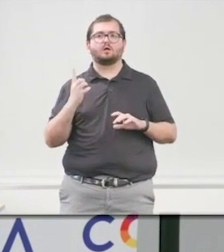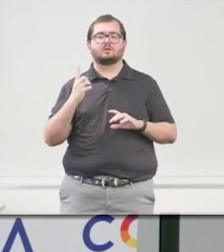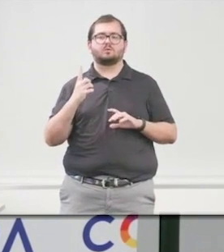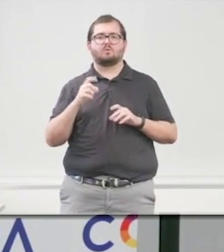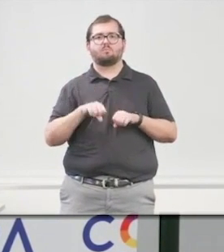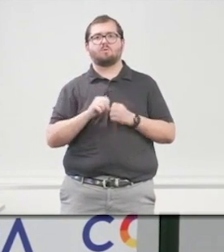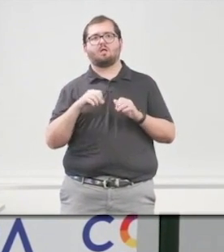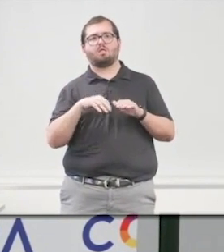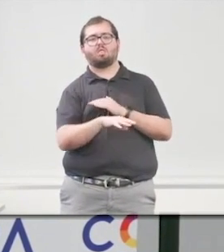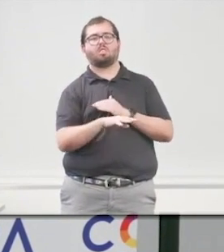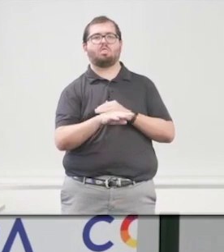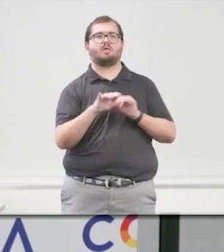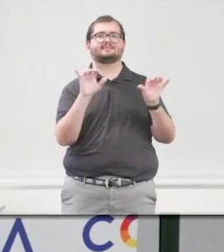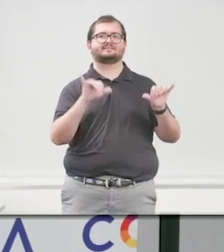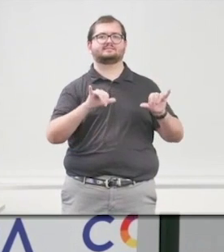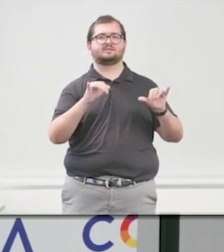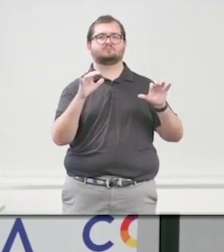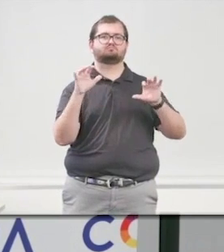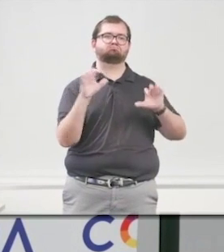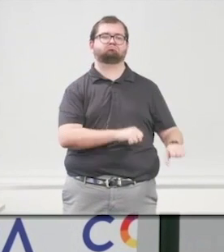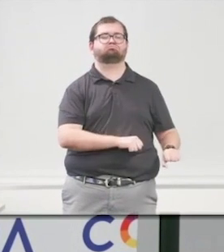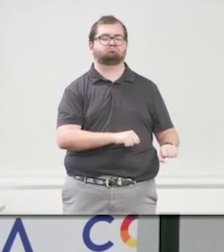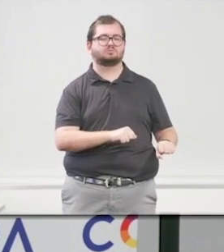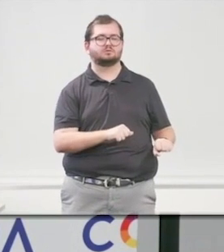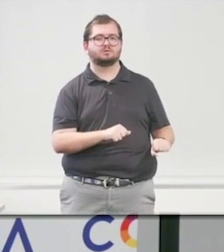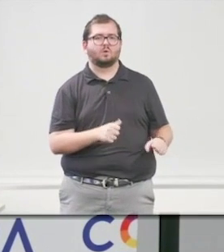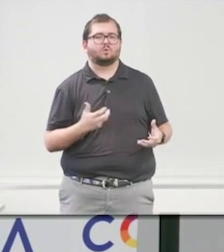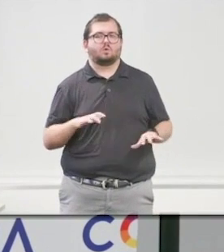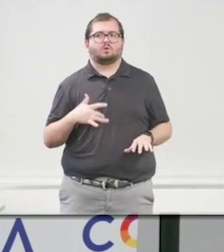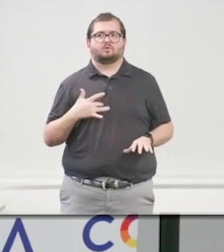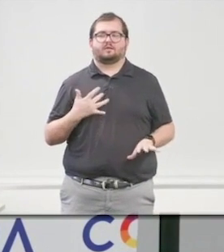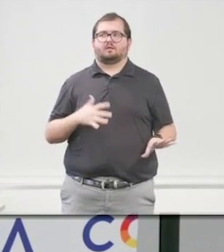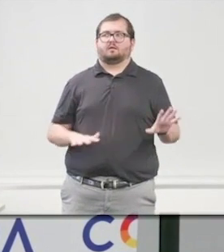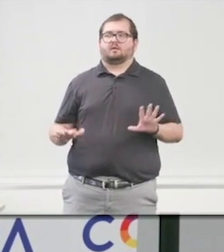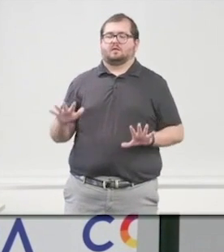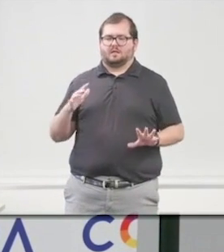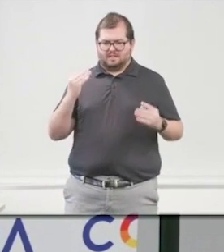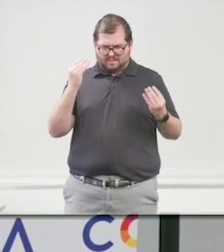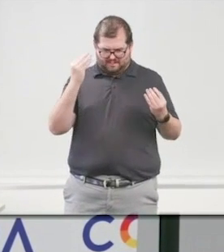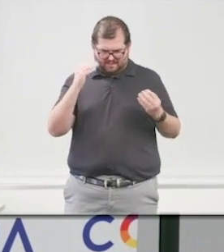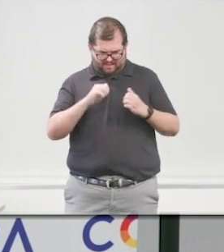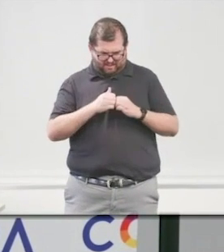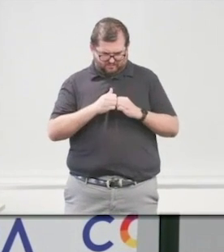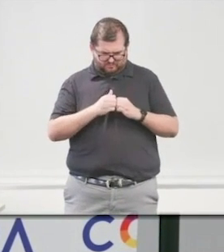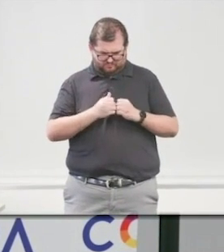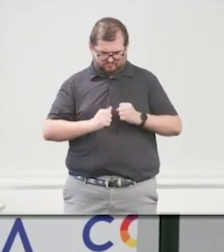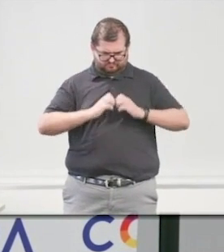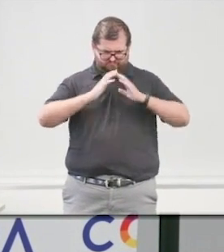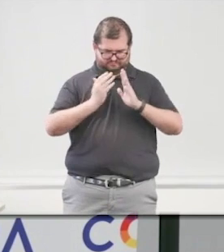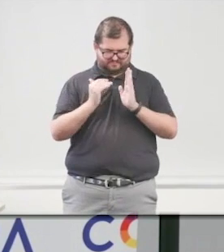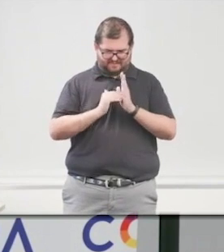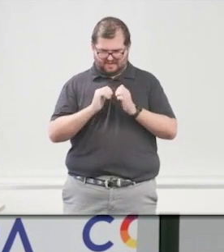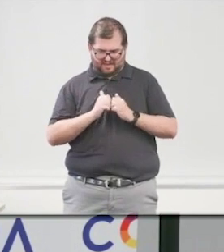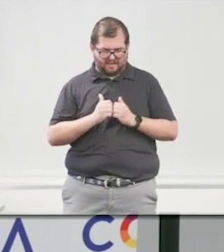don't shut down, and we're not in a situation where we are spending our wheels trying to get our operations back online.